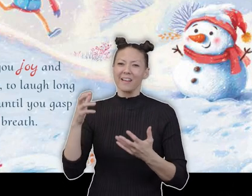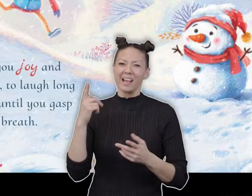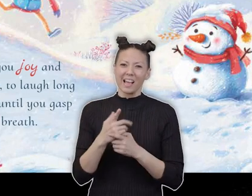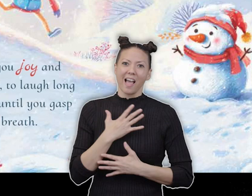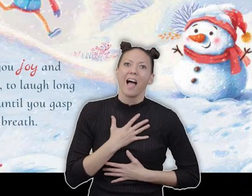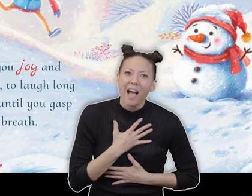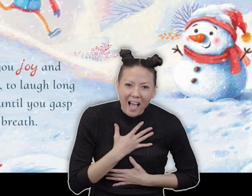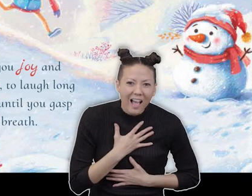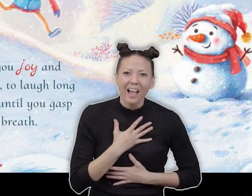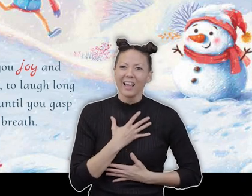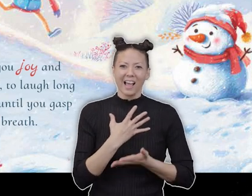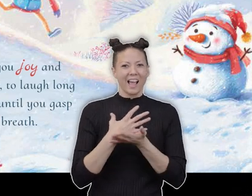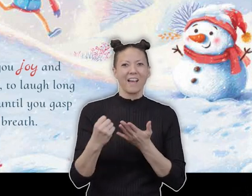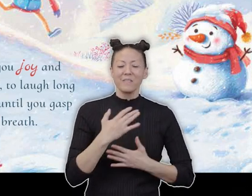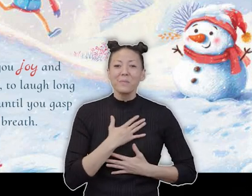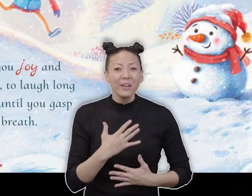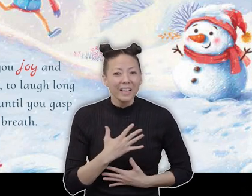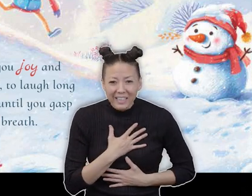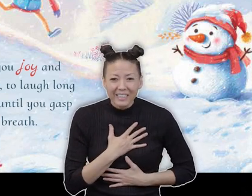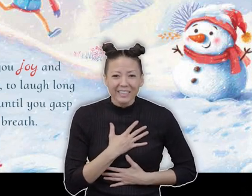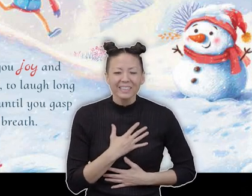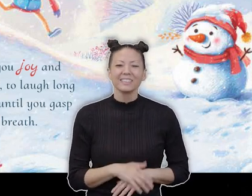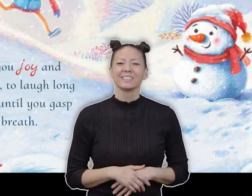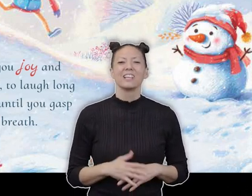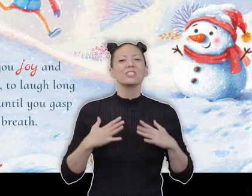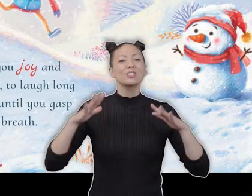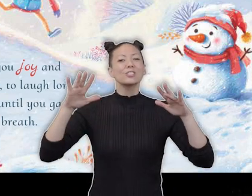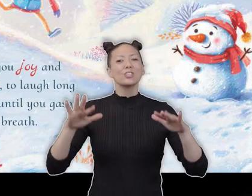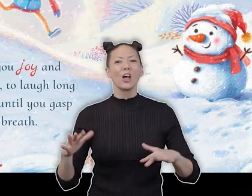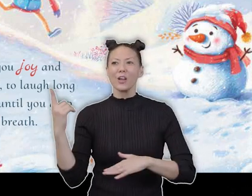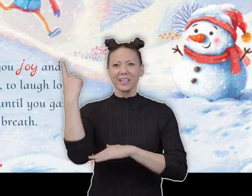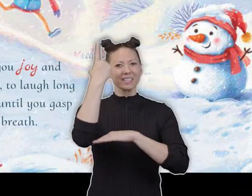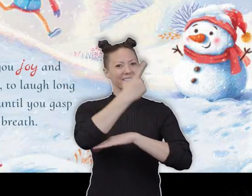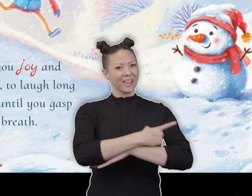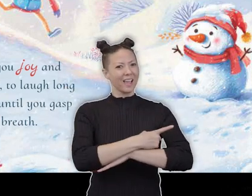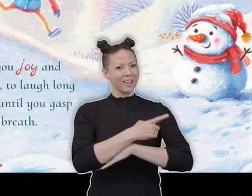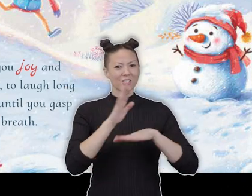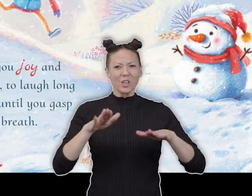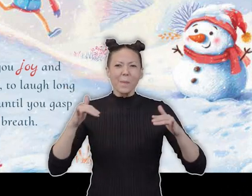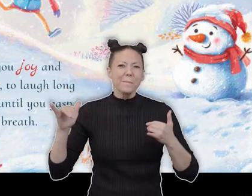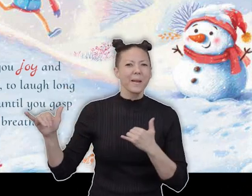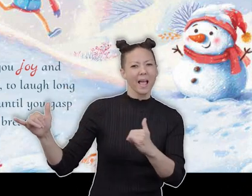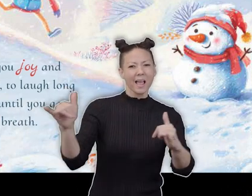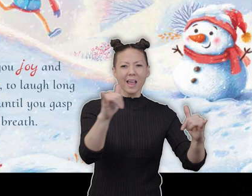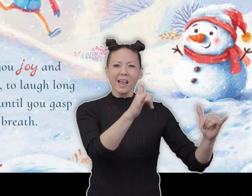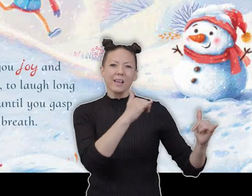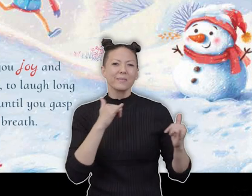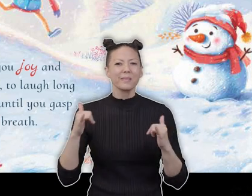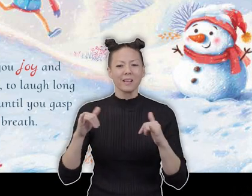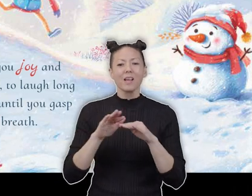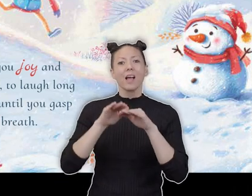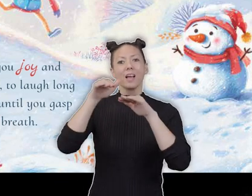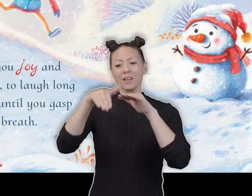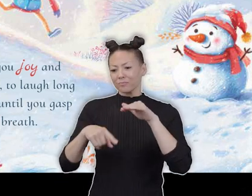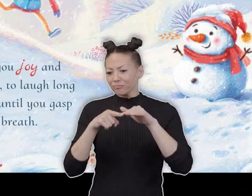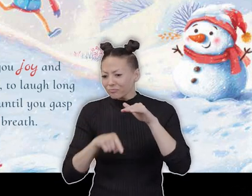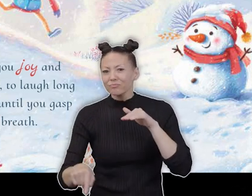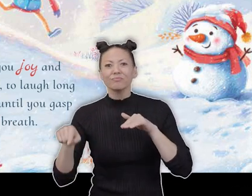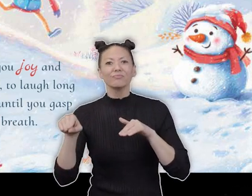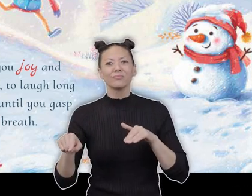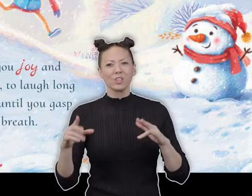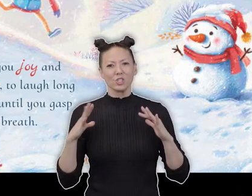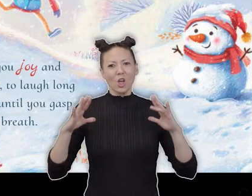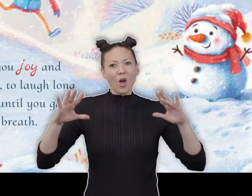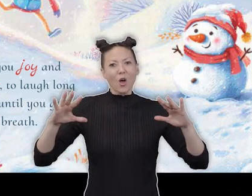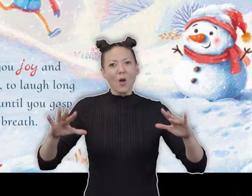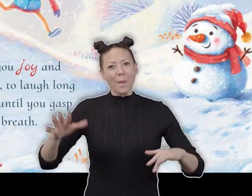loud until you gasp for breath. On a snowy day, children play in a clearing at the bottom of a